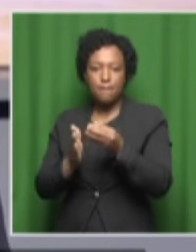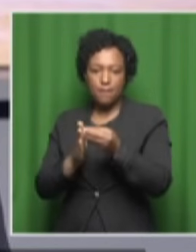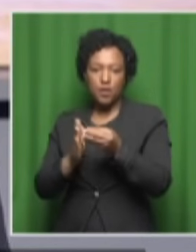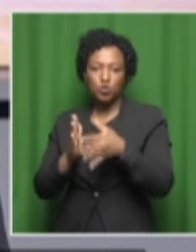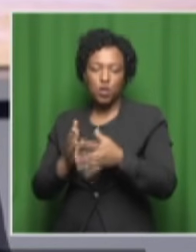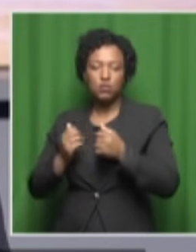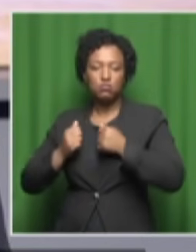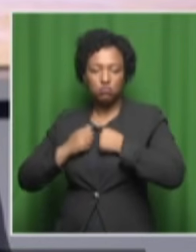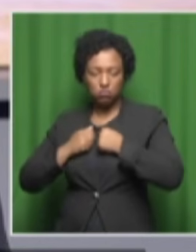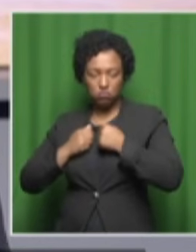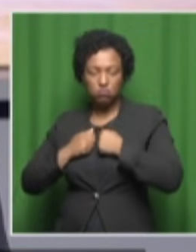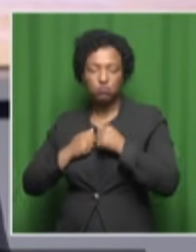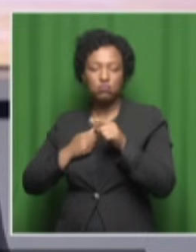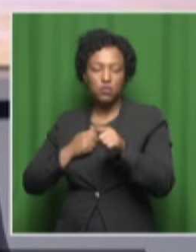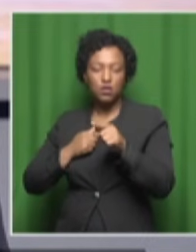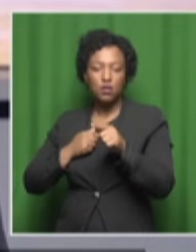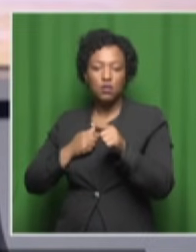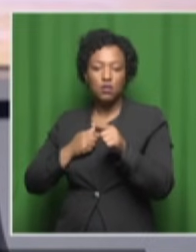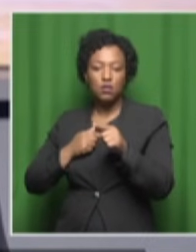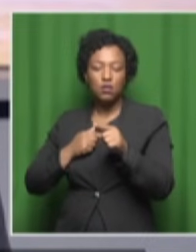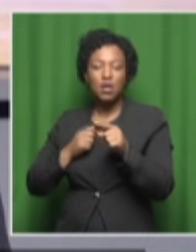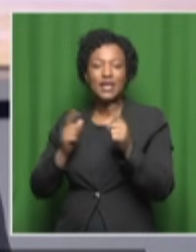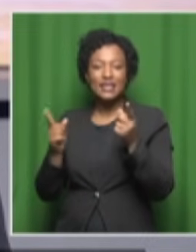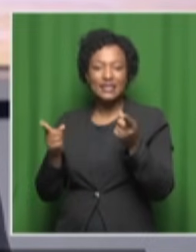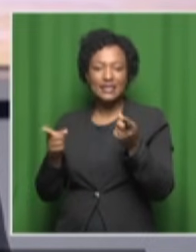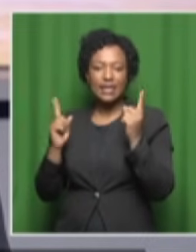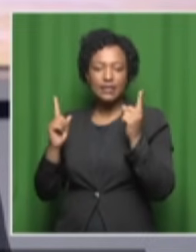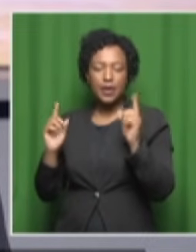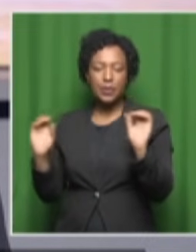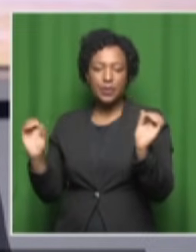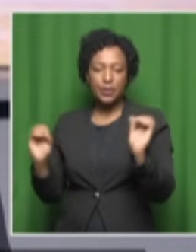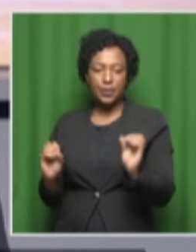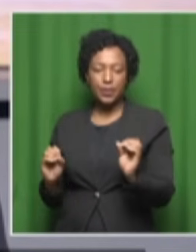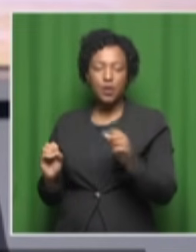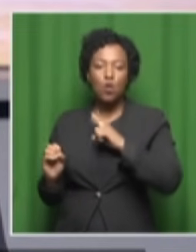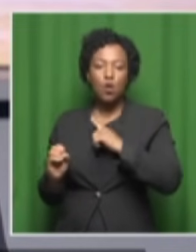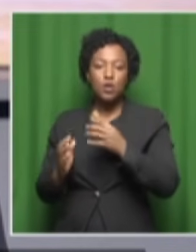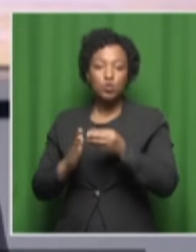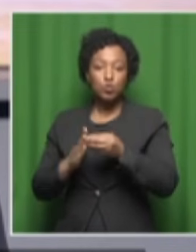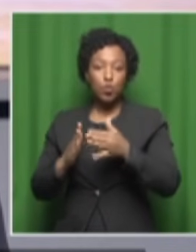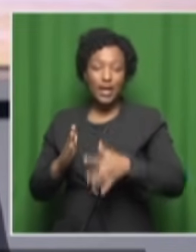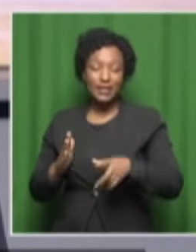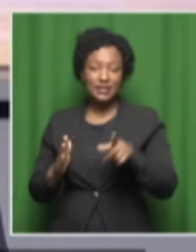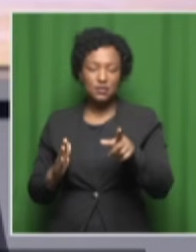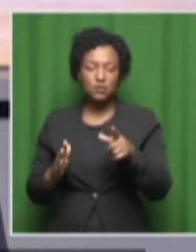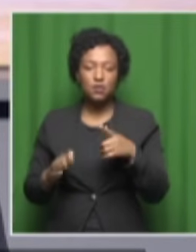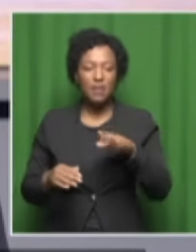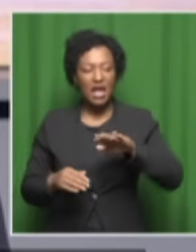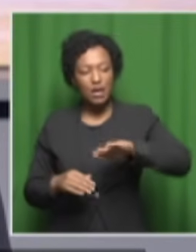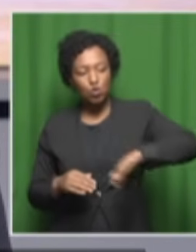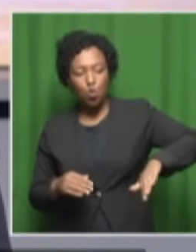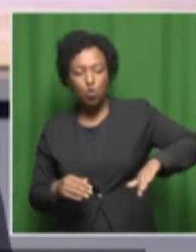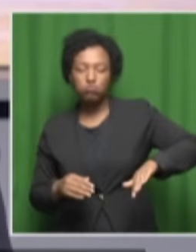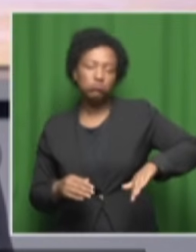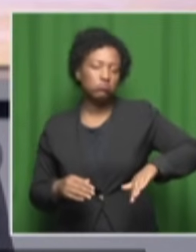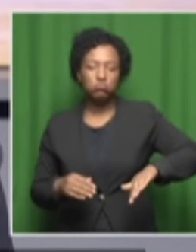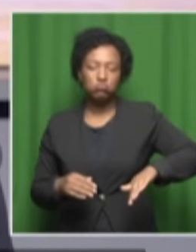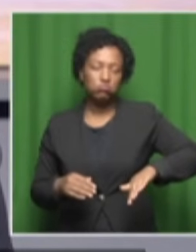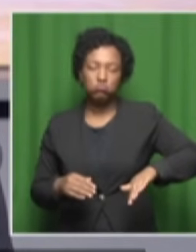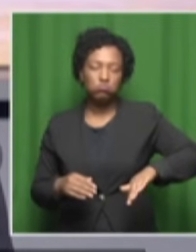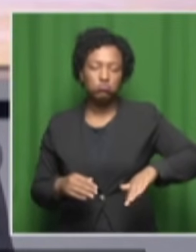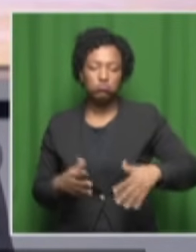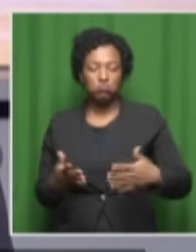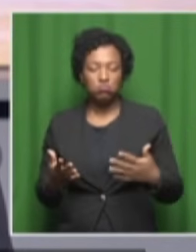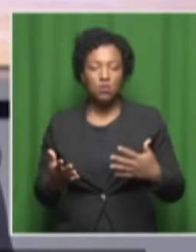so there is less danger in terms of those students, you know, being excluded. And as soon